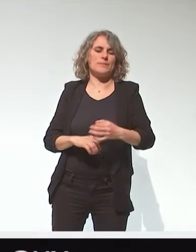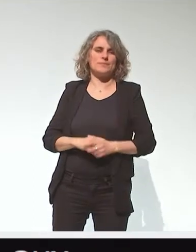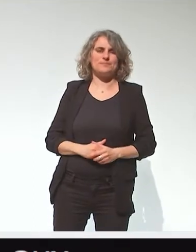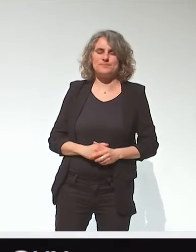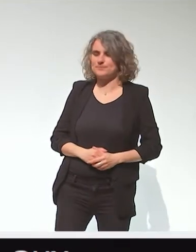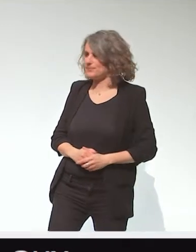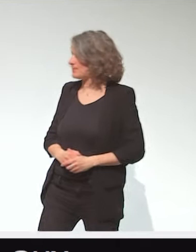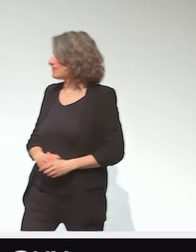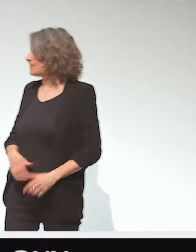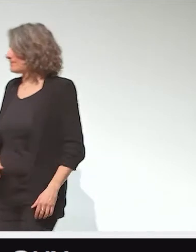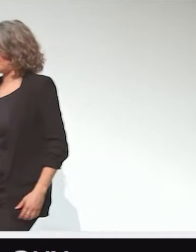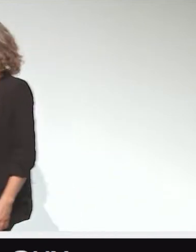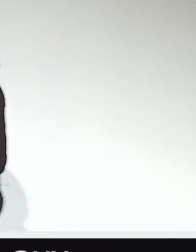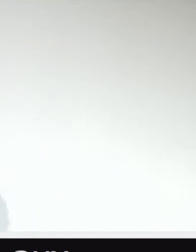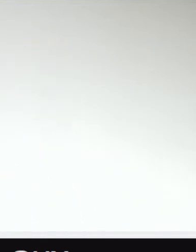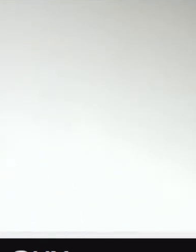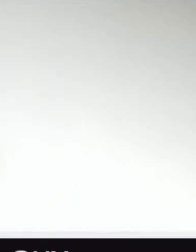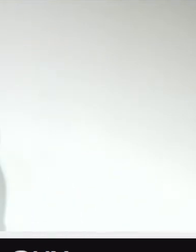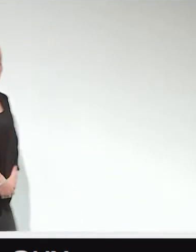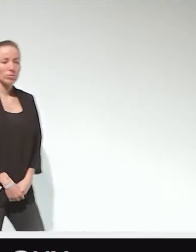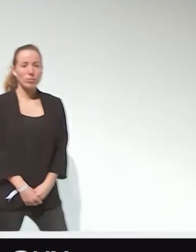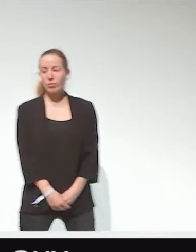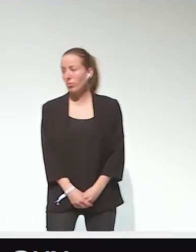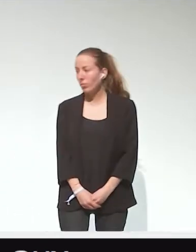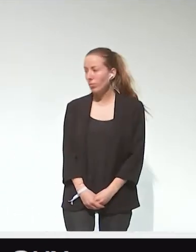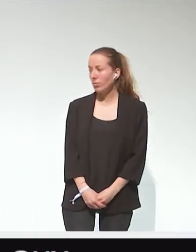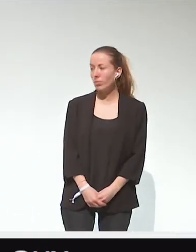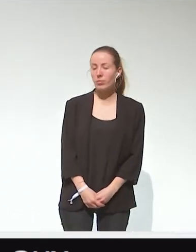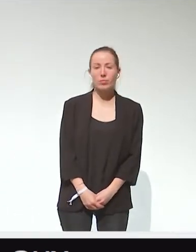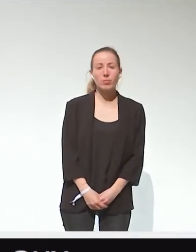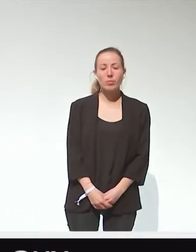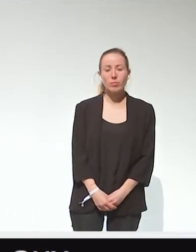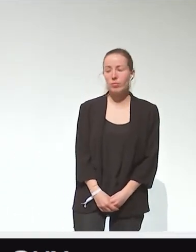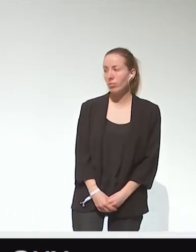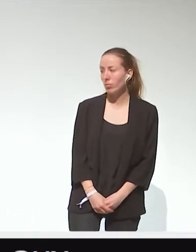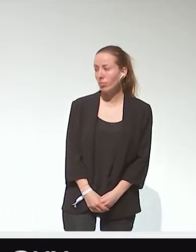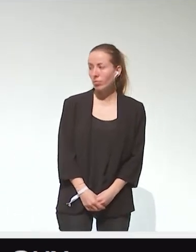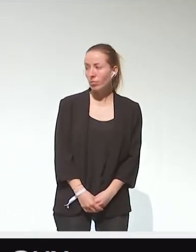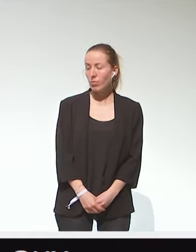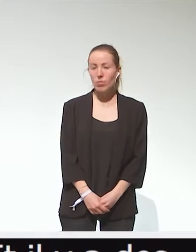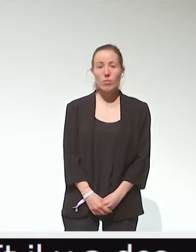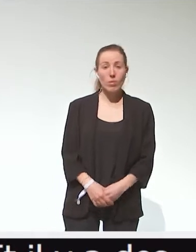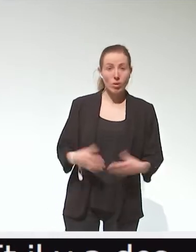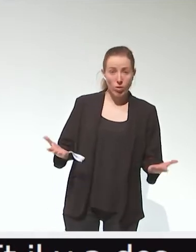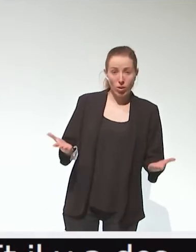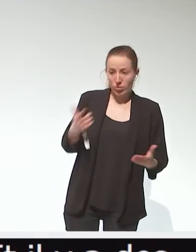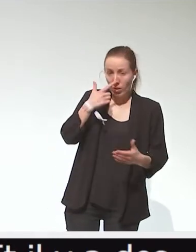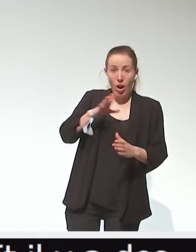This is something that is not everywhere in Europe done. So this is really a good